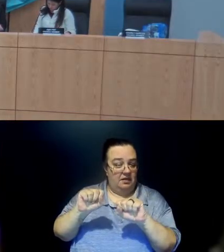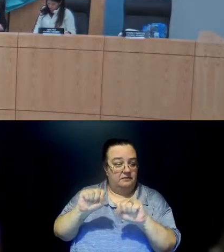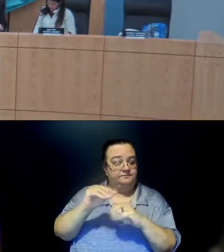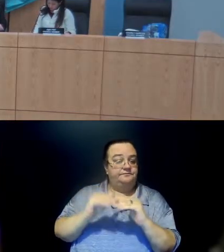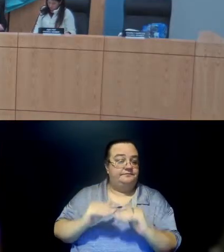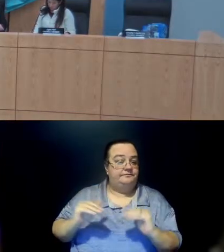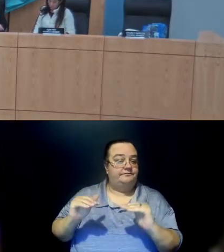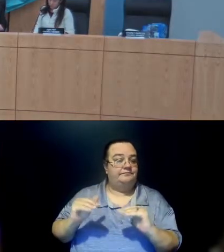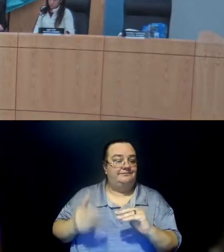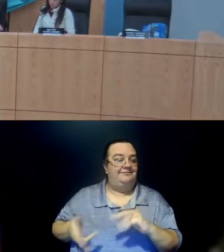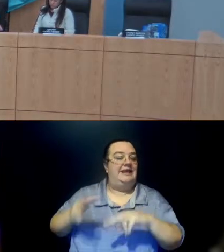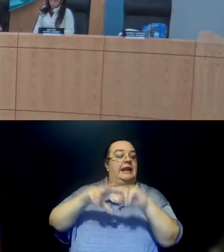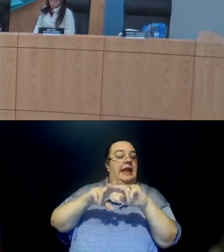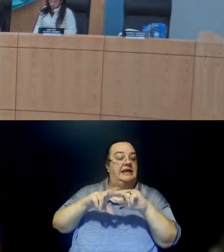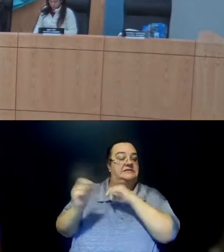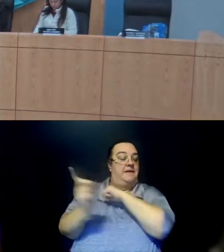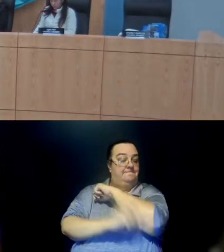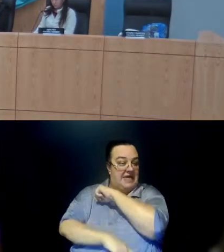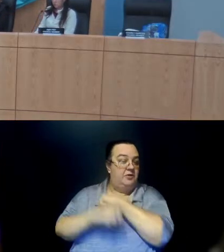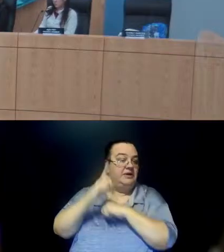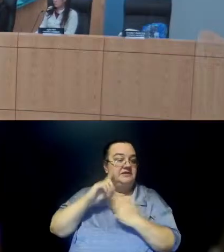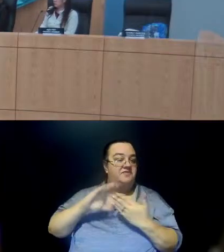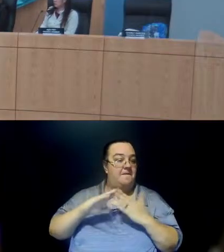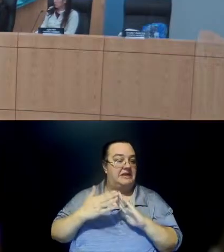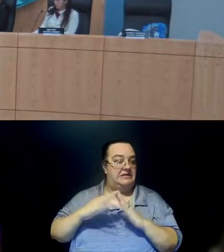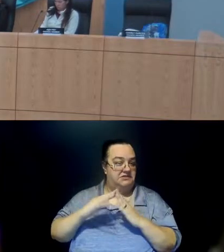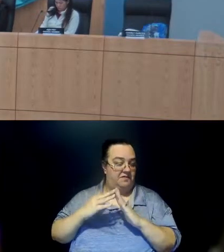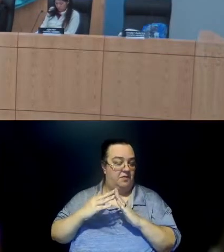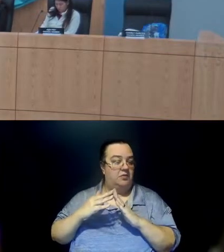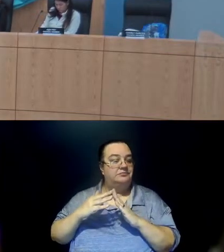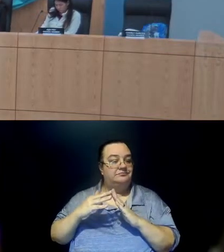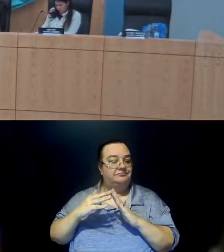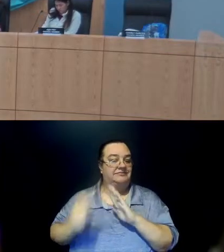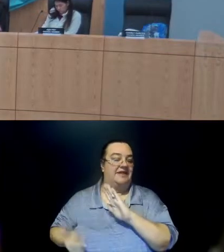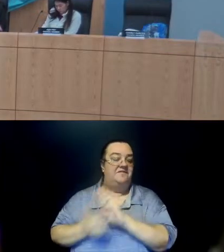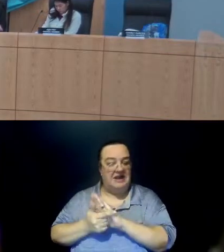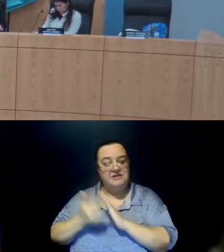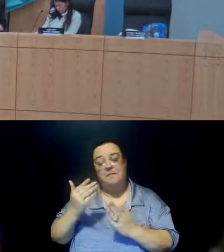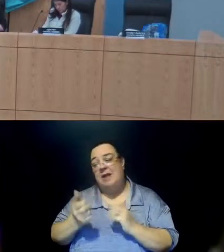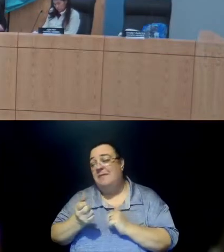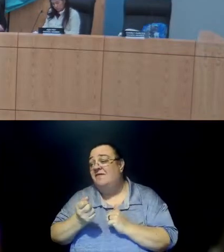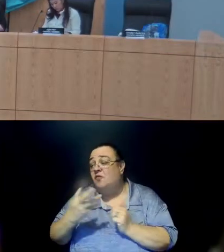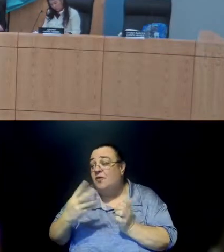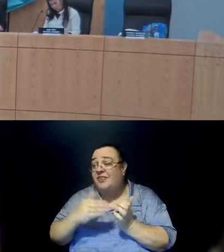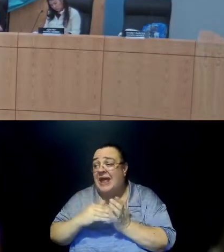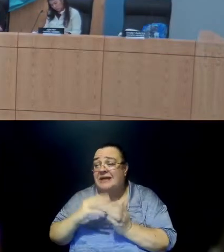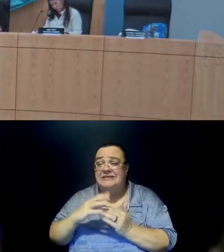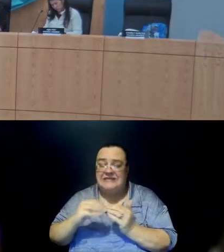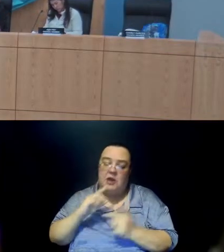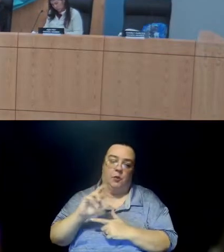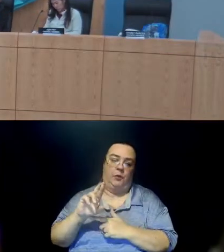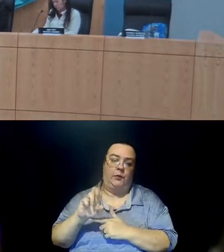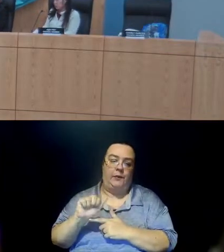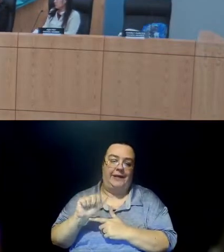penalties for municipal infractions. Yeah. It's probably a few $1,000s realistically, but,